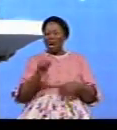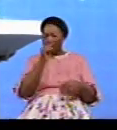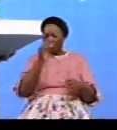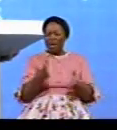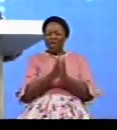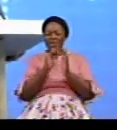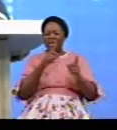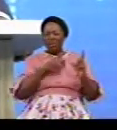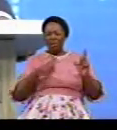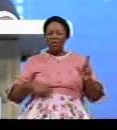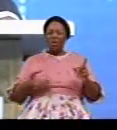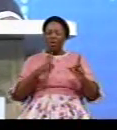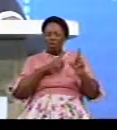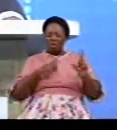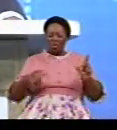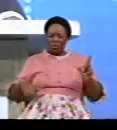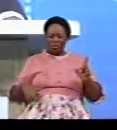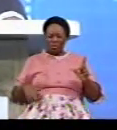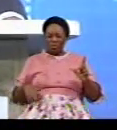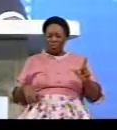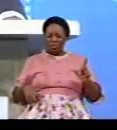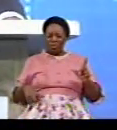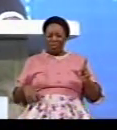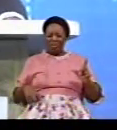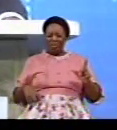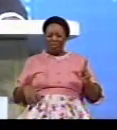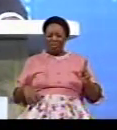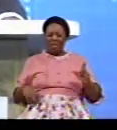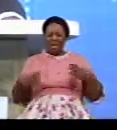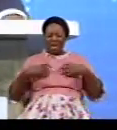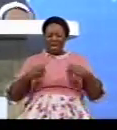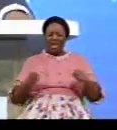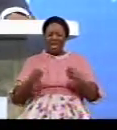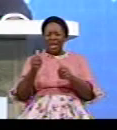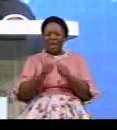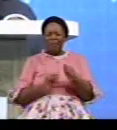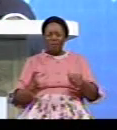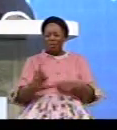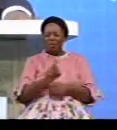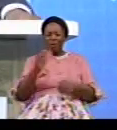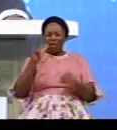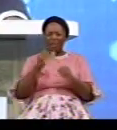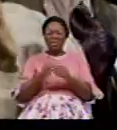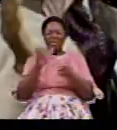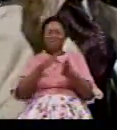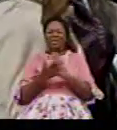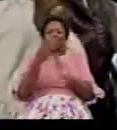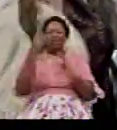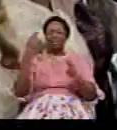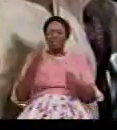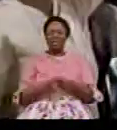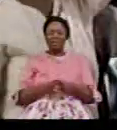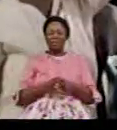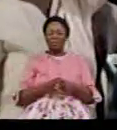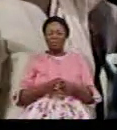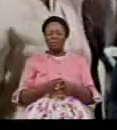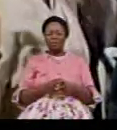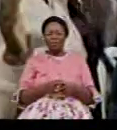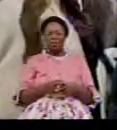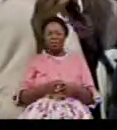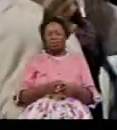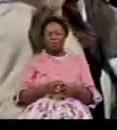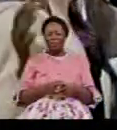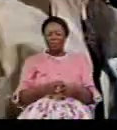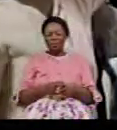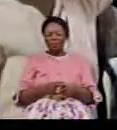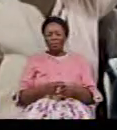every life, Lord, in Jesus' name. Heal everyone in Jesus' any problem name. In the head, Lord,